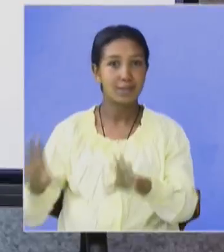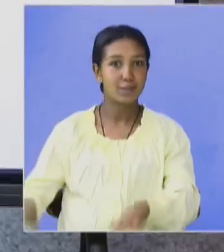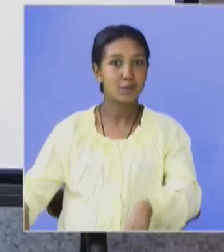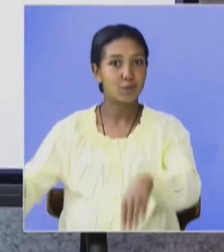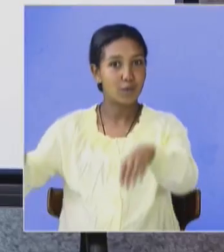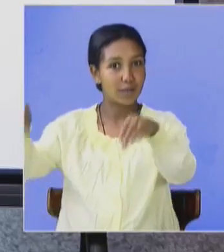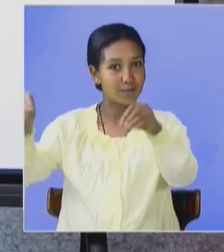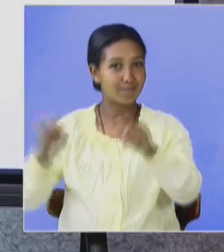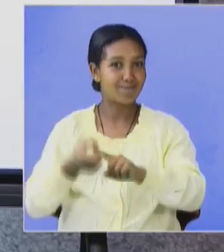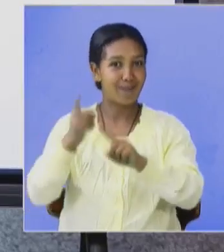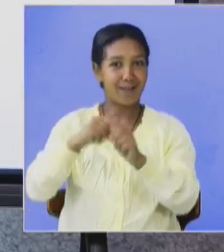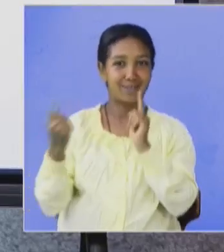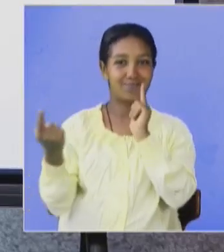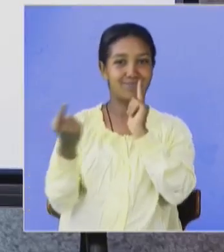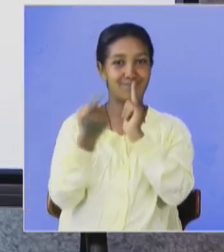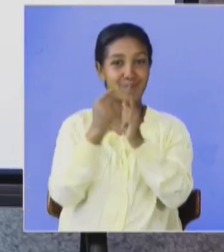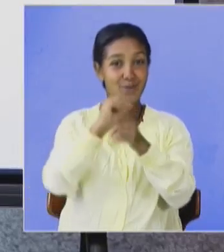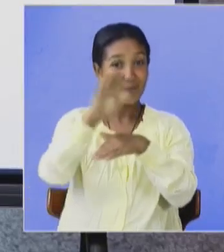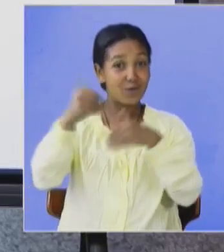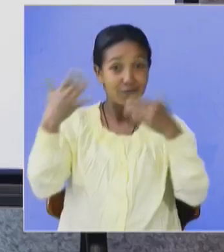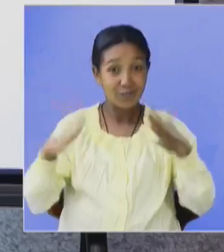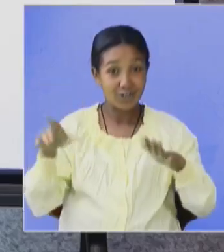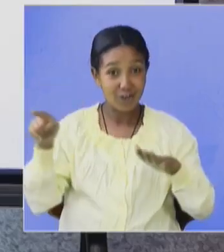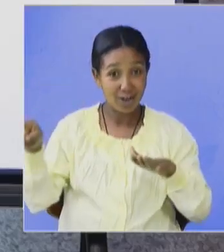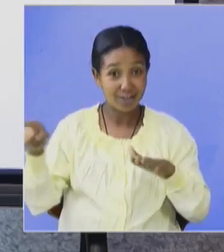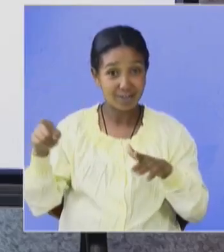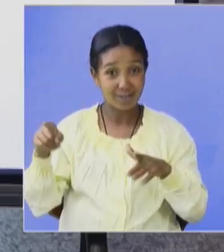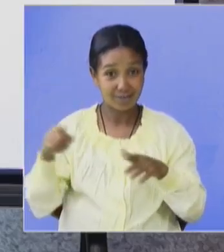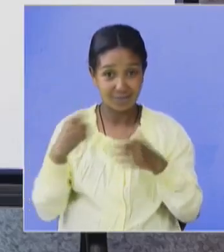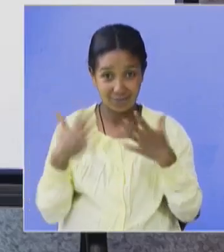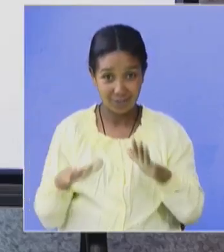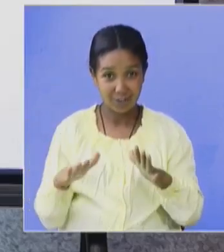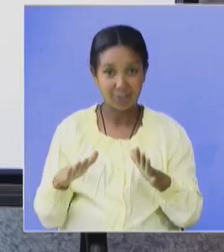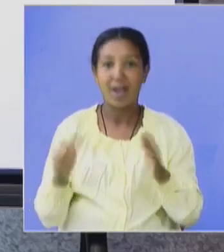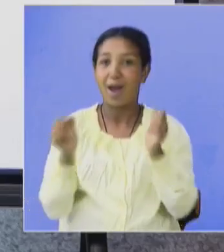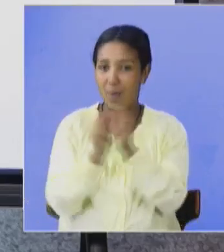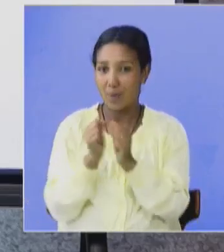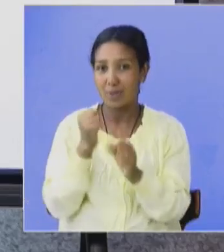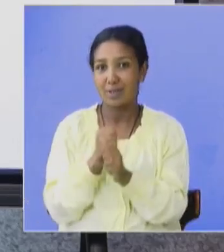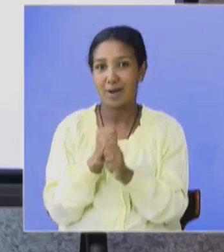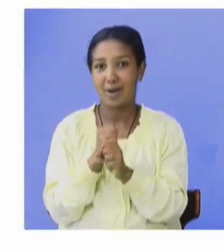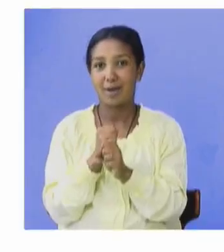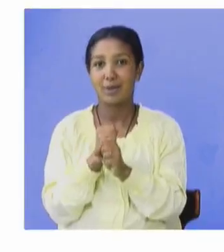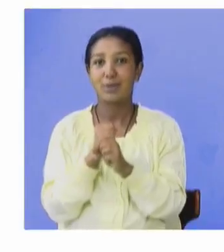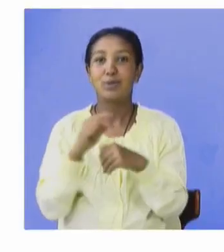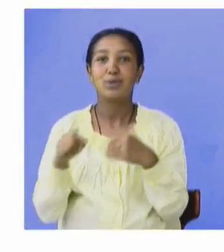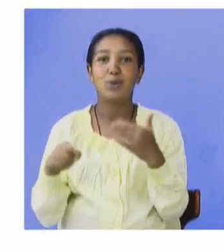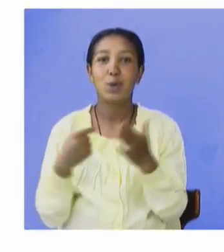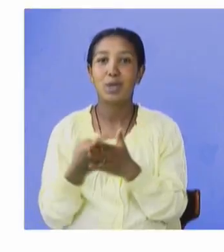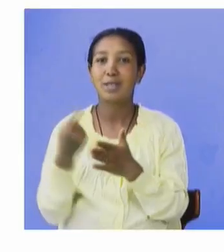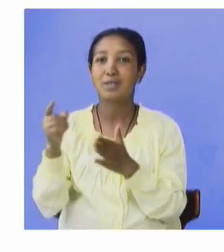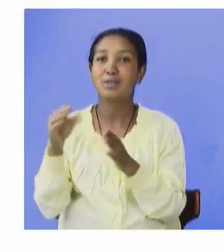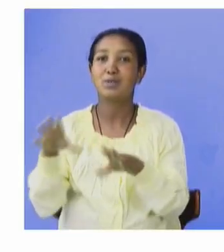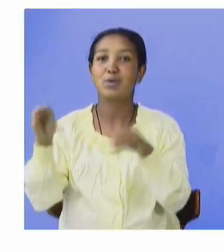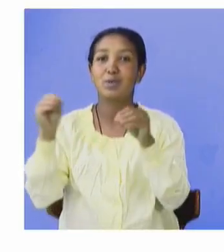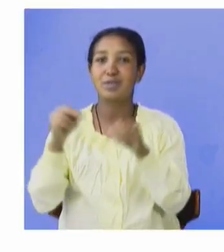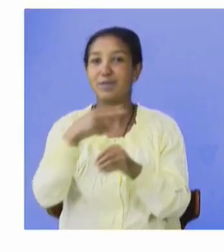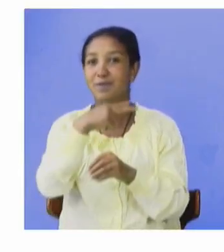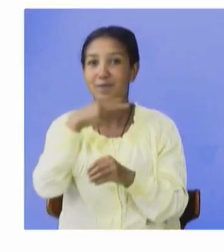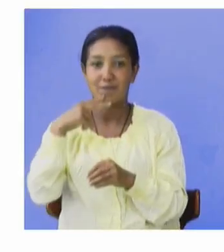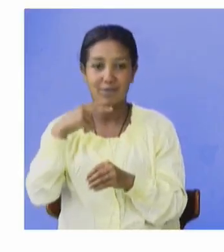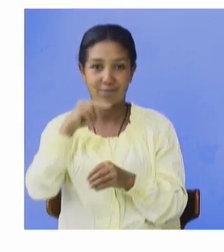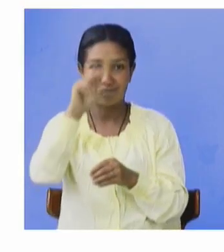Students, I'm back. I hope you all have done this activity. Let us do it together. So here is the students'